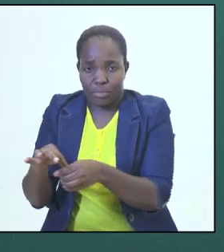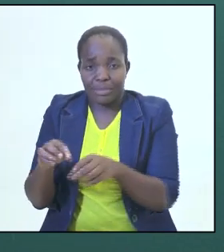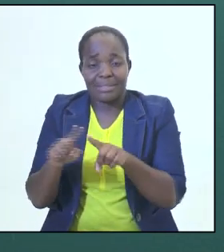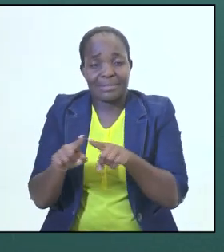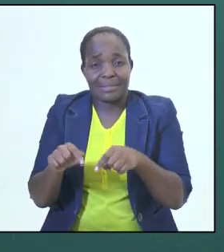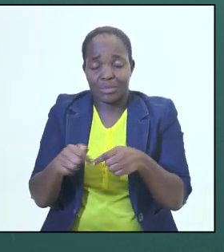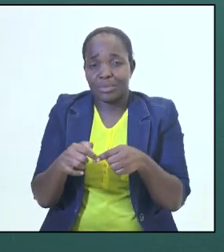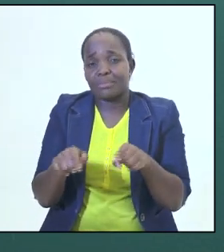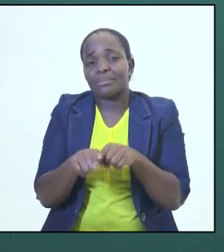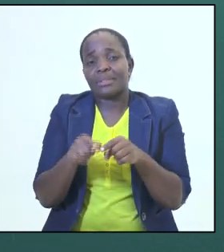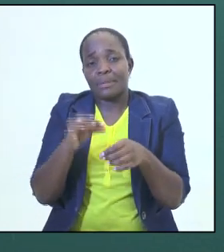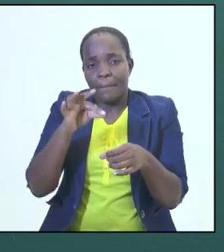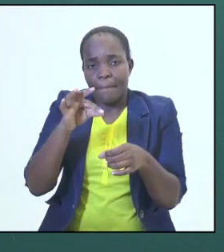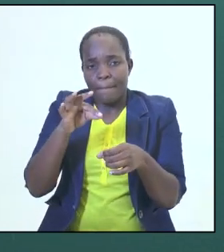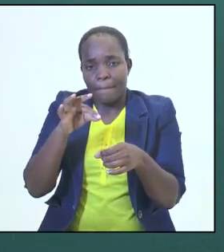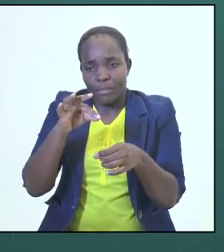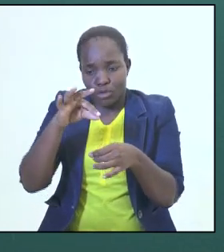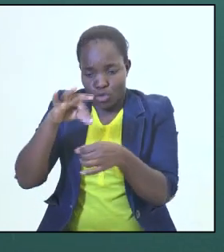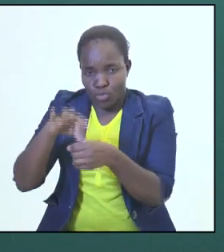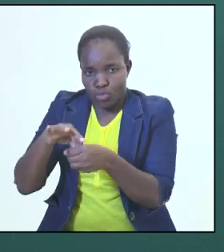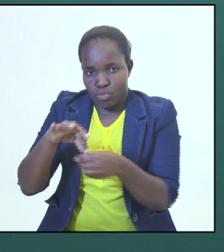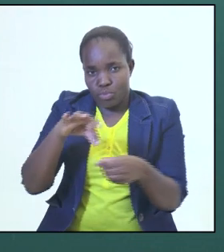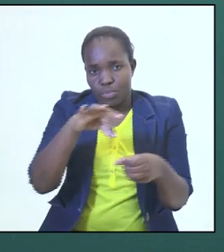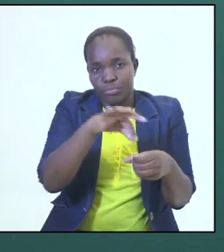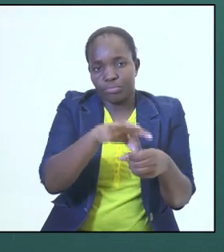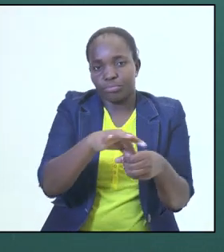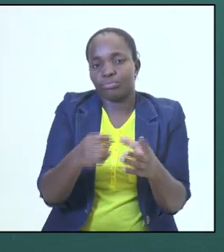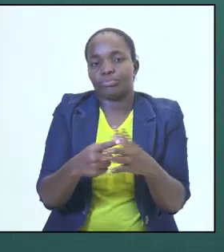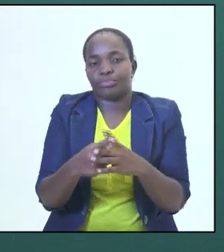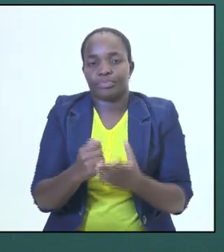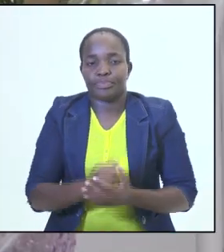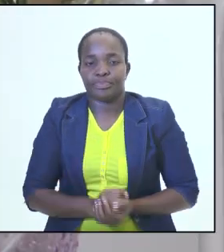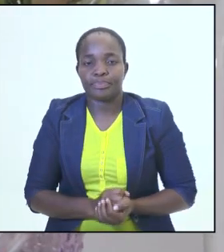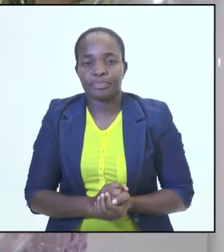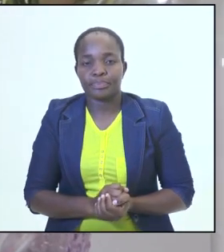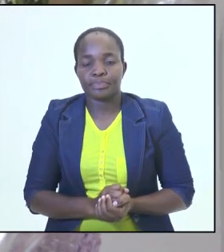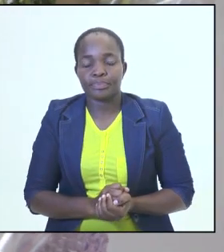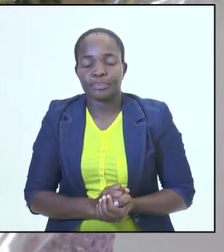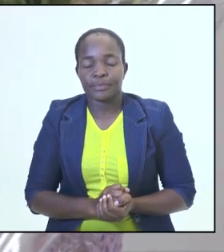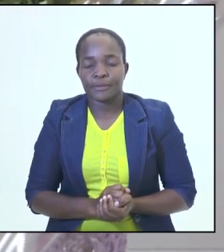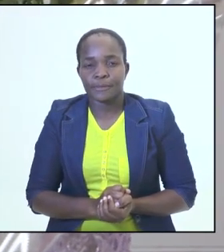pollination. Welcome and enjoy the program with us.